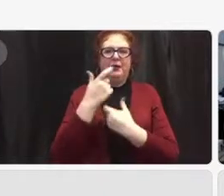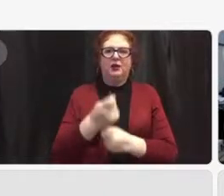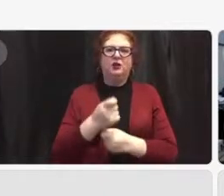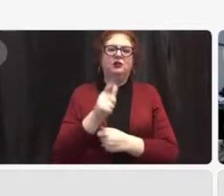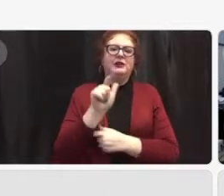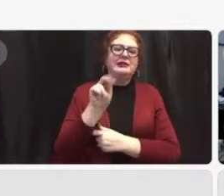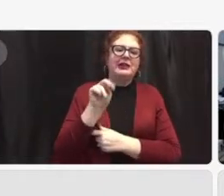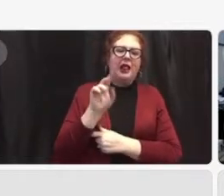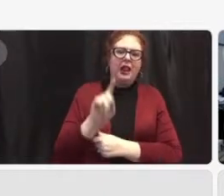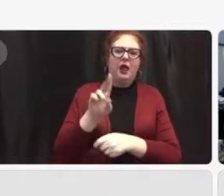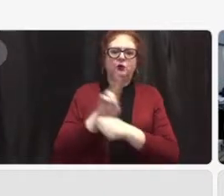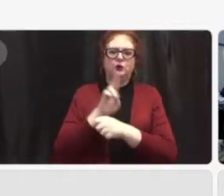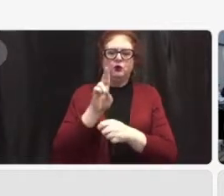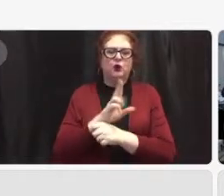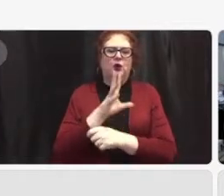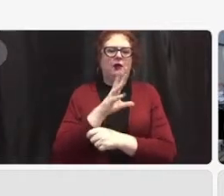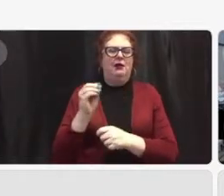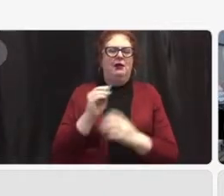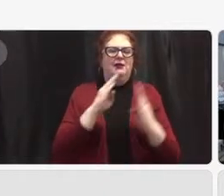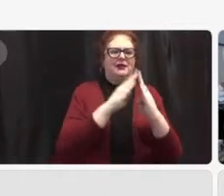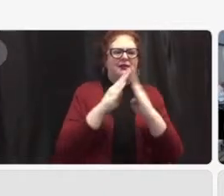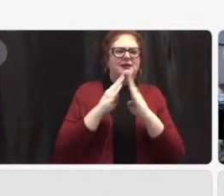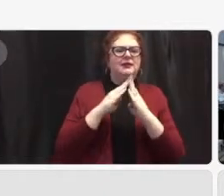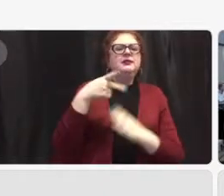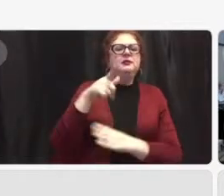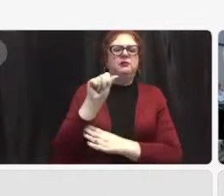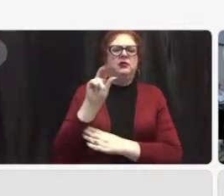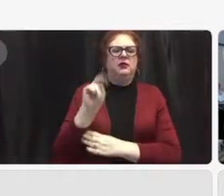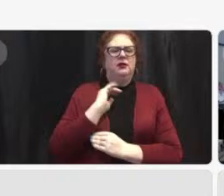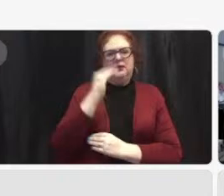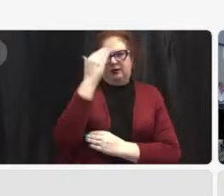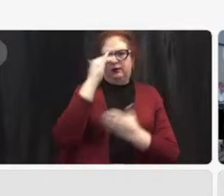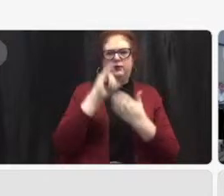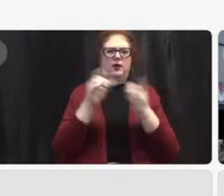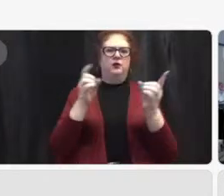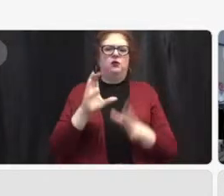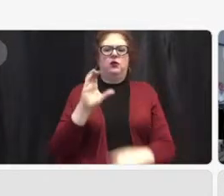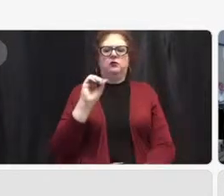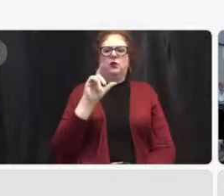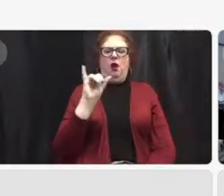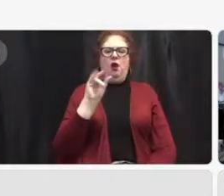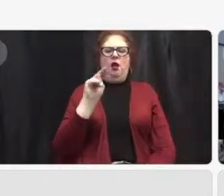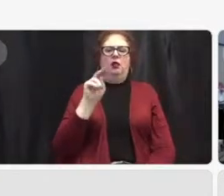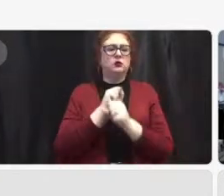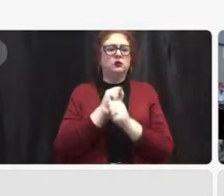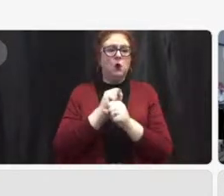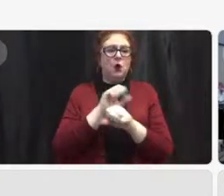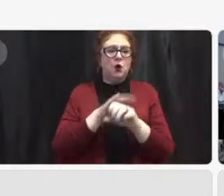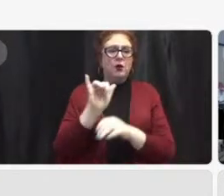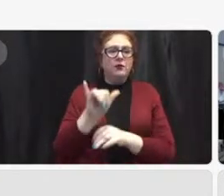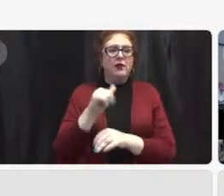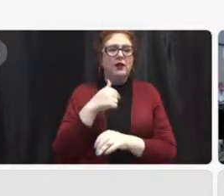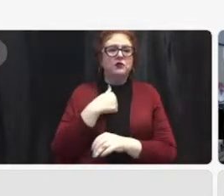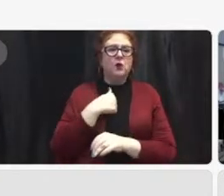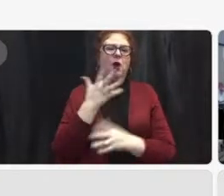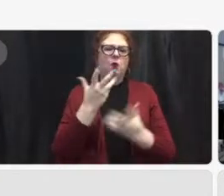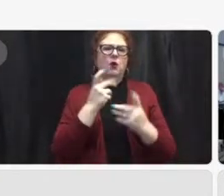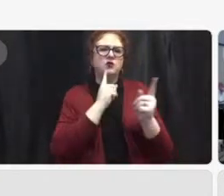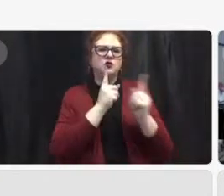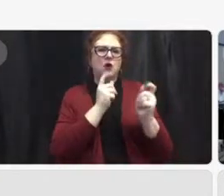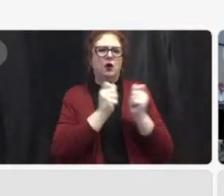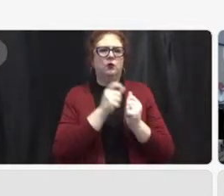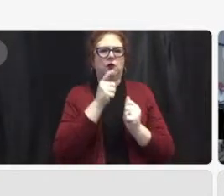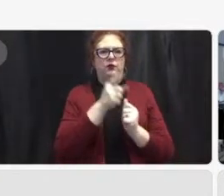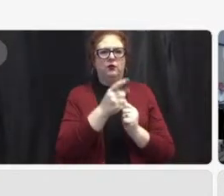I think about the city plan I know that Director Collins is working on, so I definitely am going to talk offline with you, but I